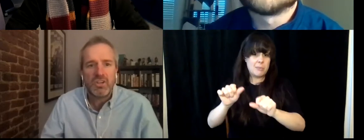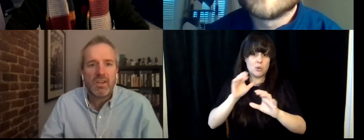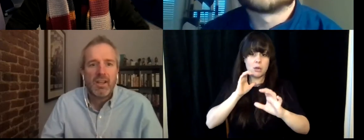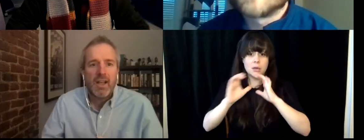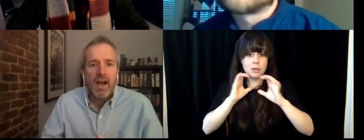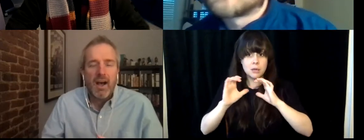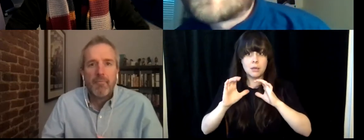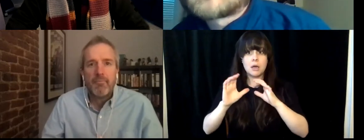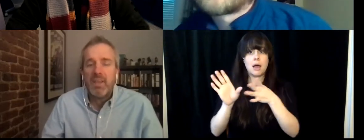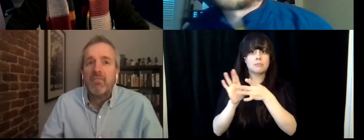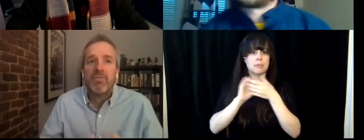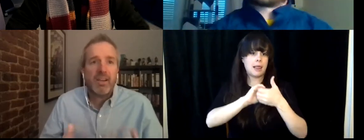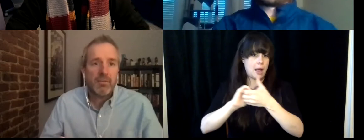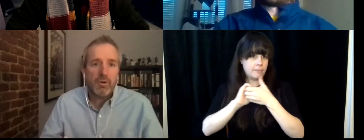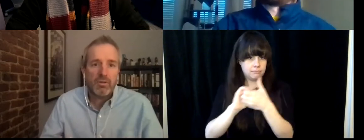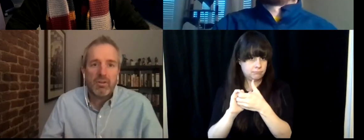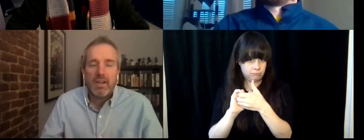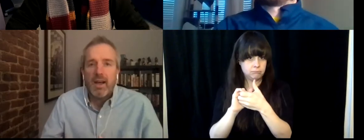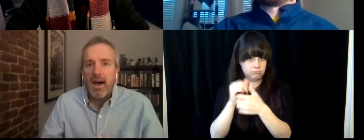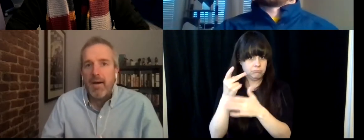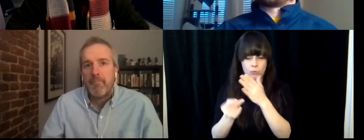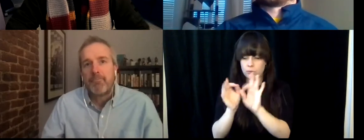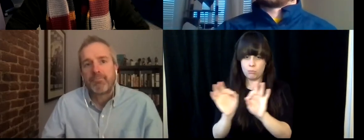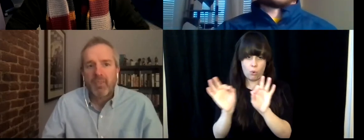huge. Being flexible,